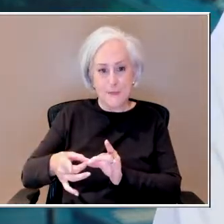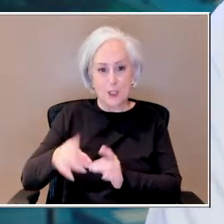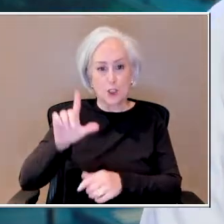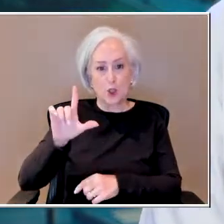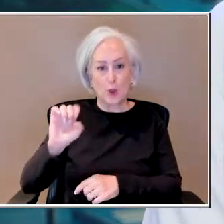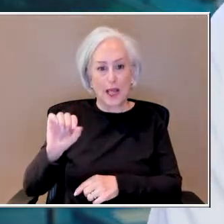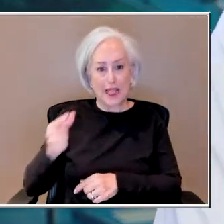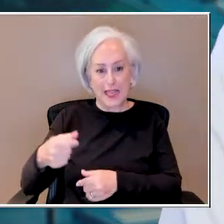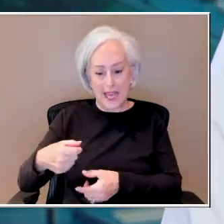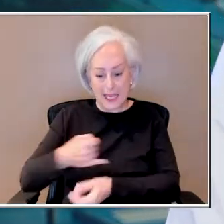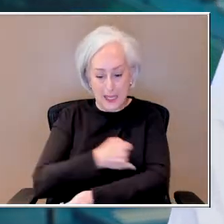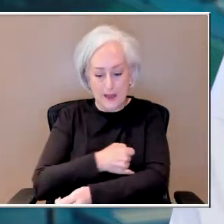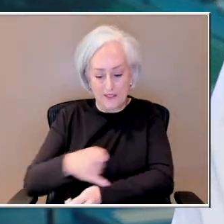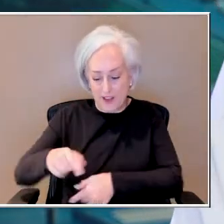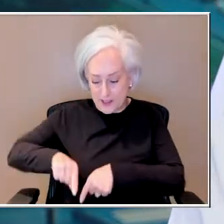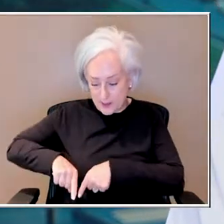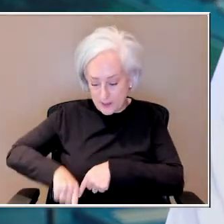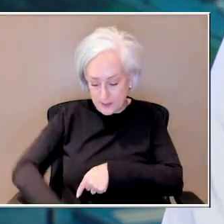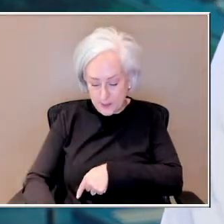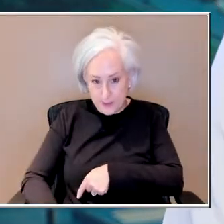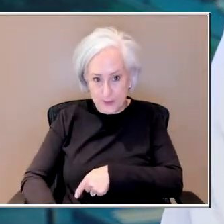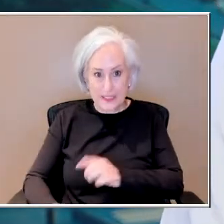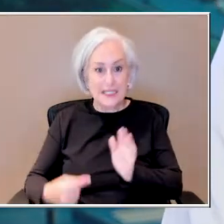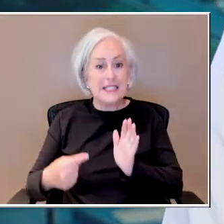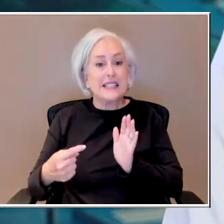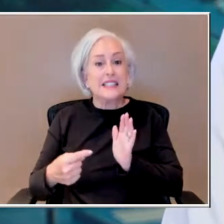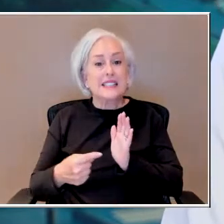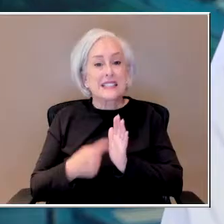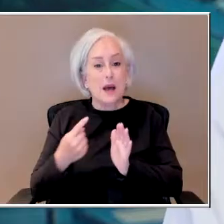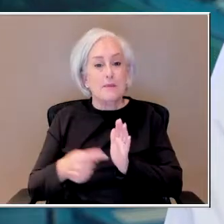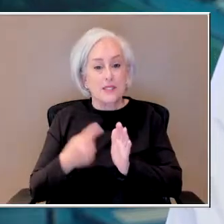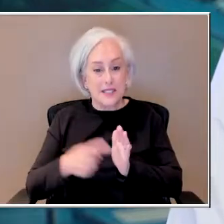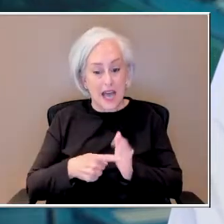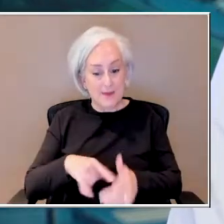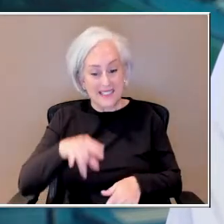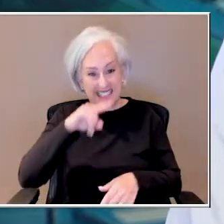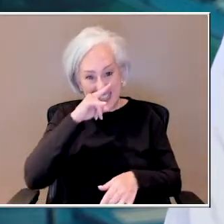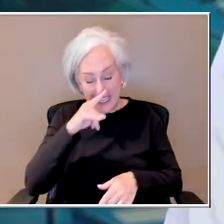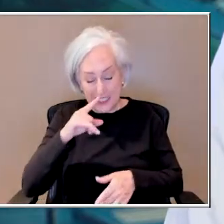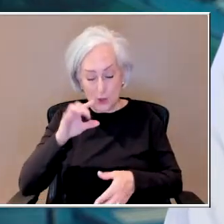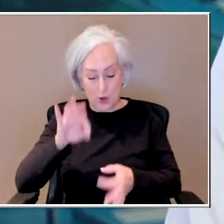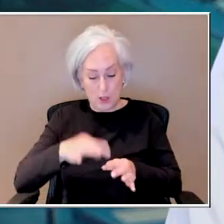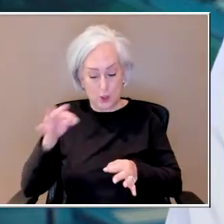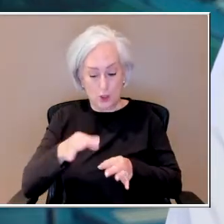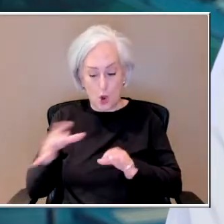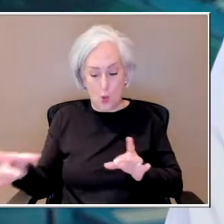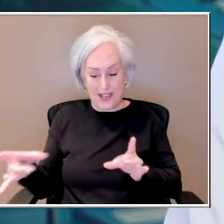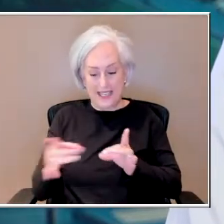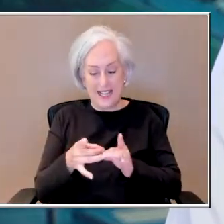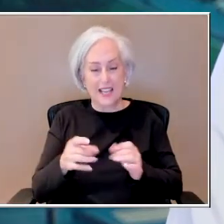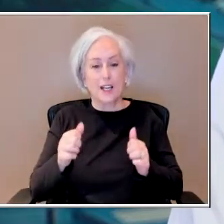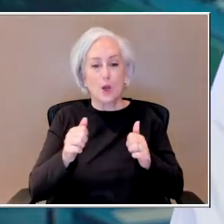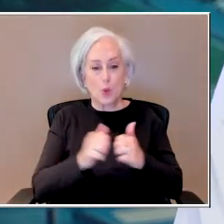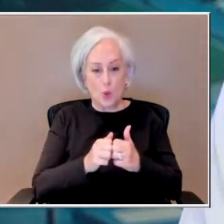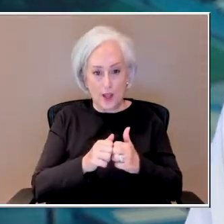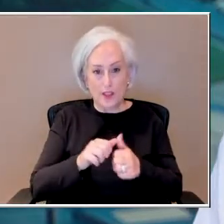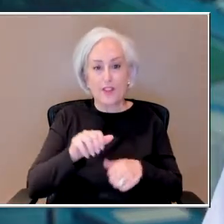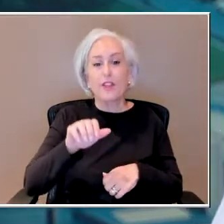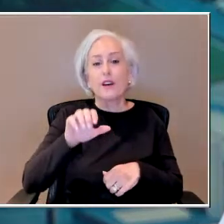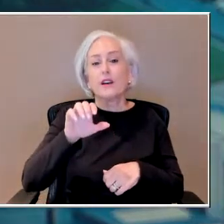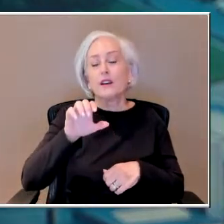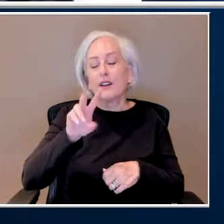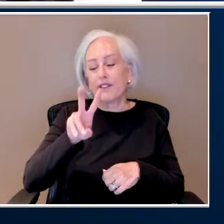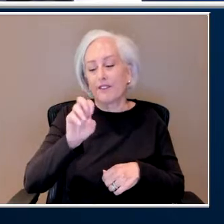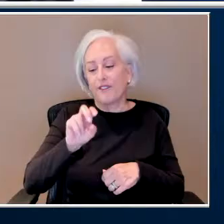with bigger kidneys, sometimes we sew it to the aorta and the vena cava. So those are all, it's just fitting the puzzle together. Got